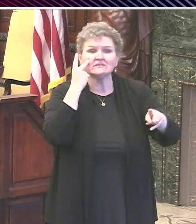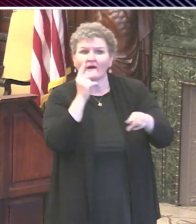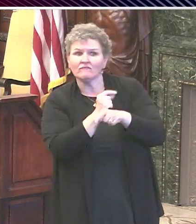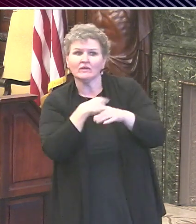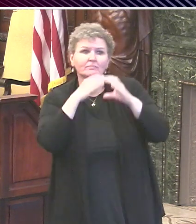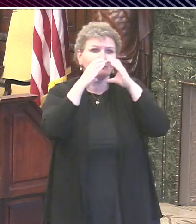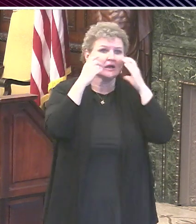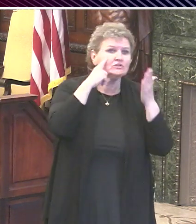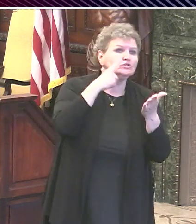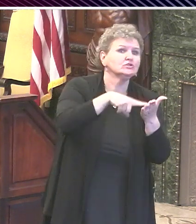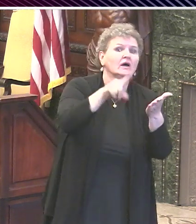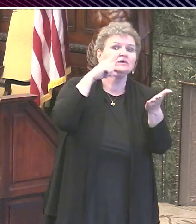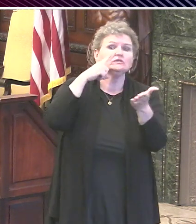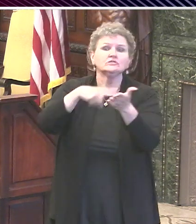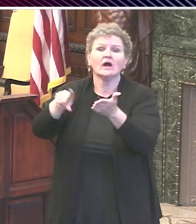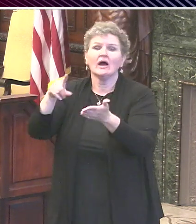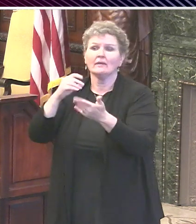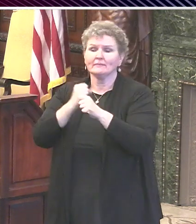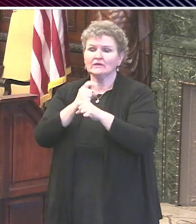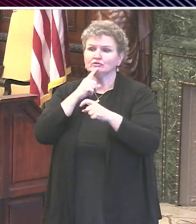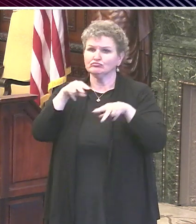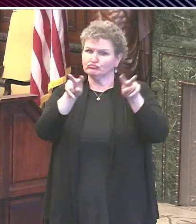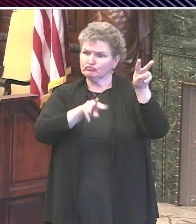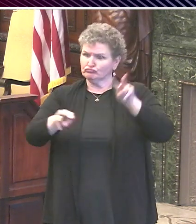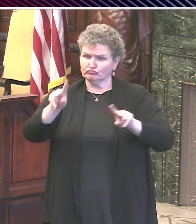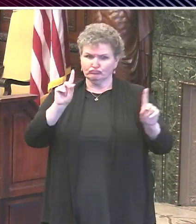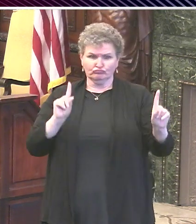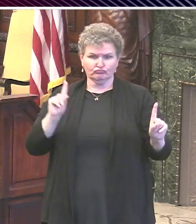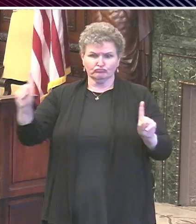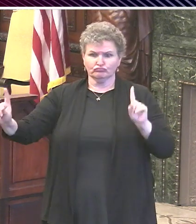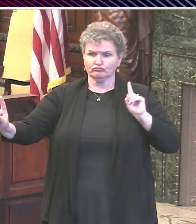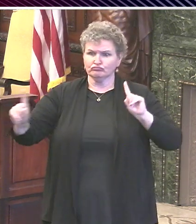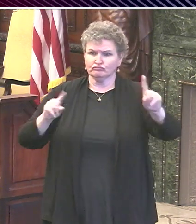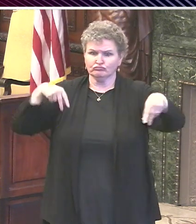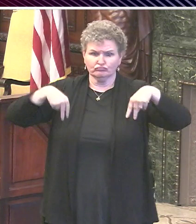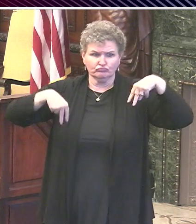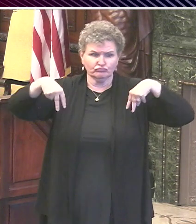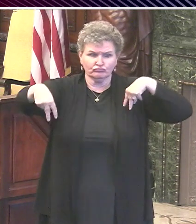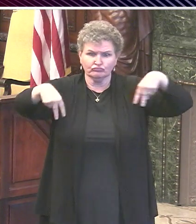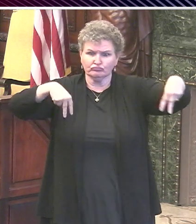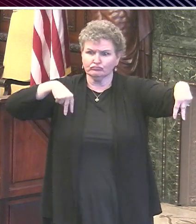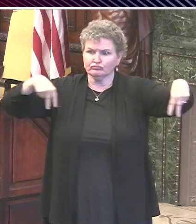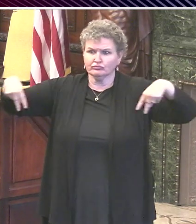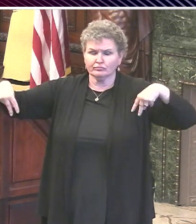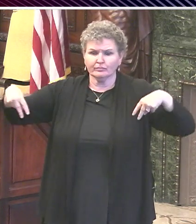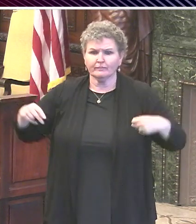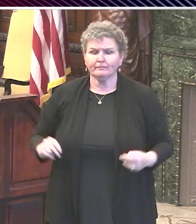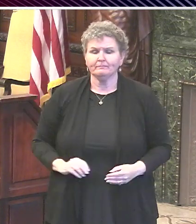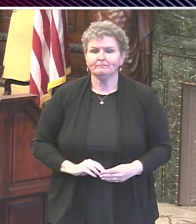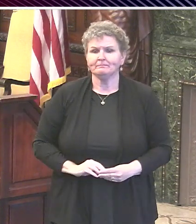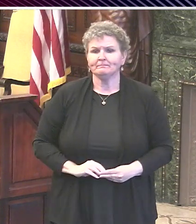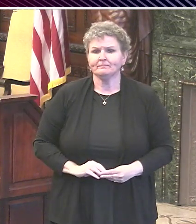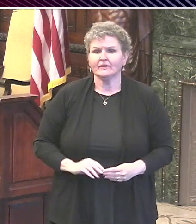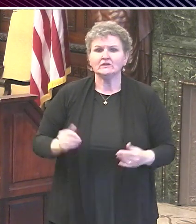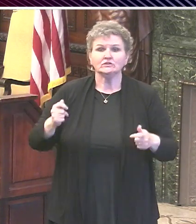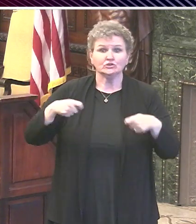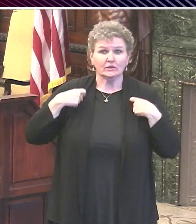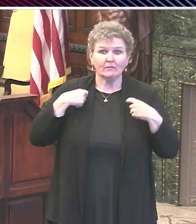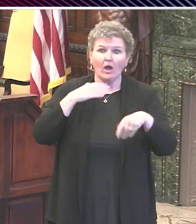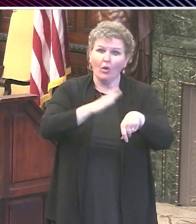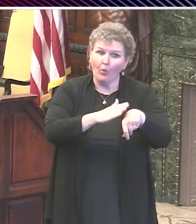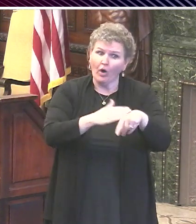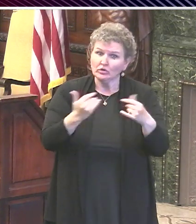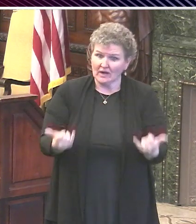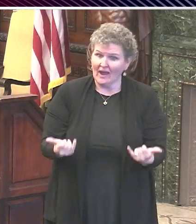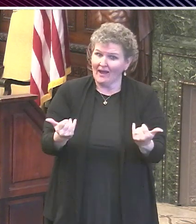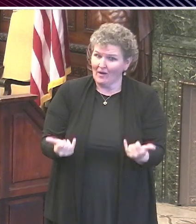are keeping the appropriate distance, and if they're in compliance with their other standards. So I'm going to be putting gyms on notice, both here today